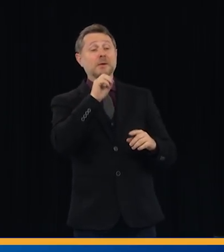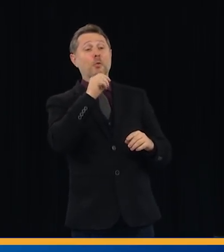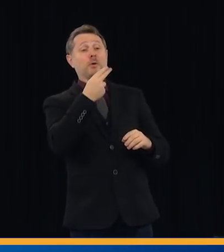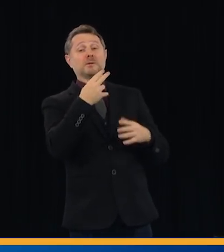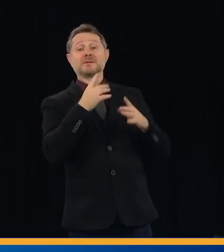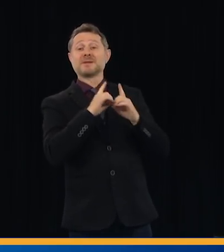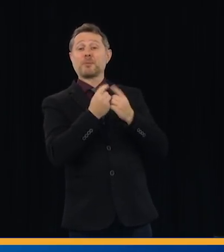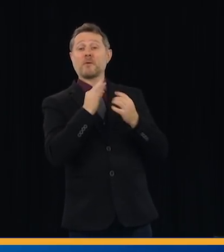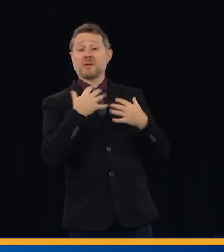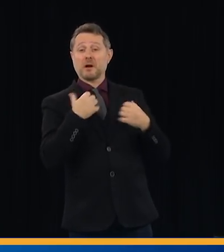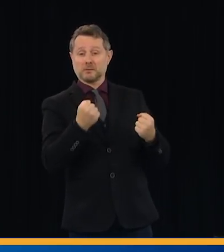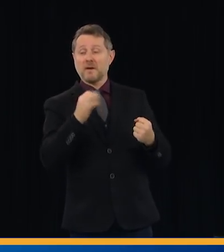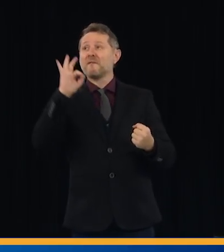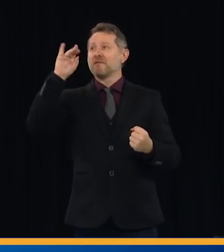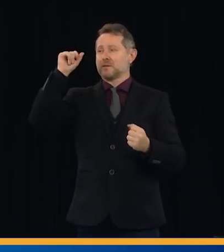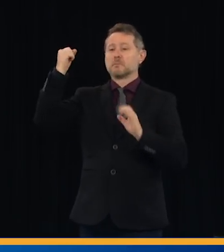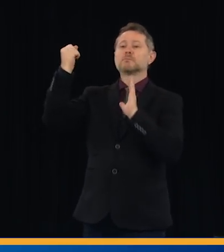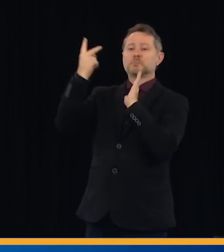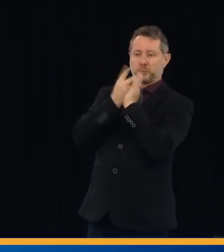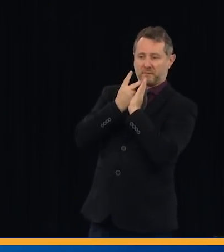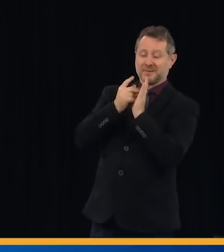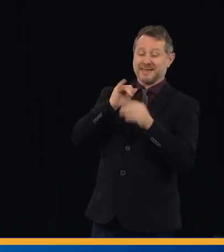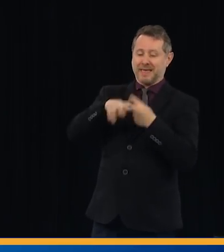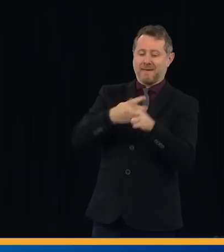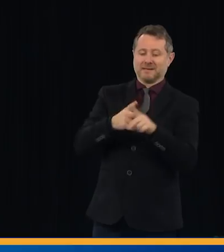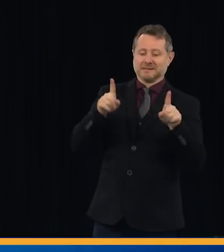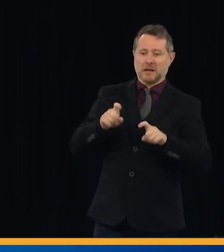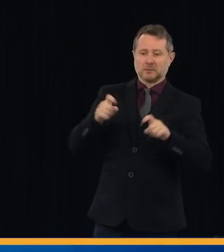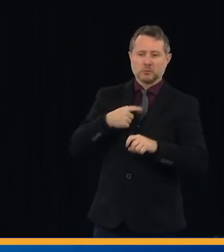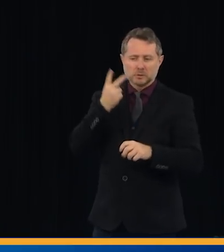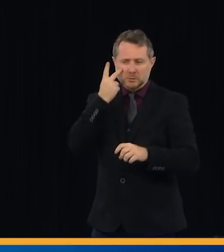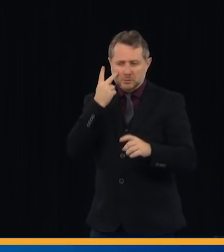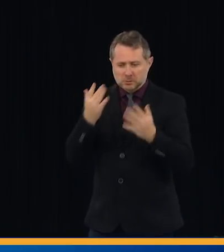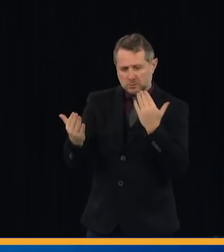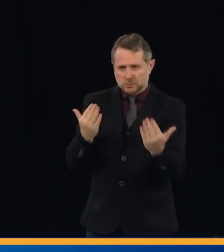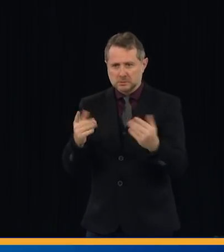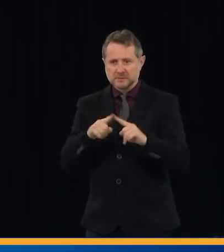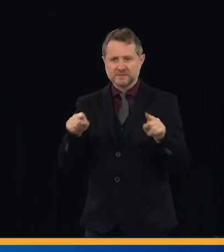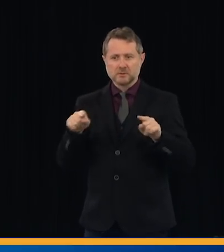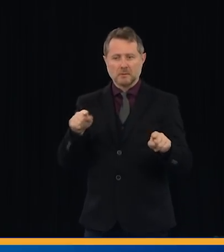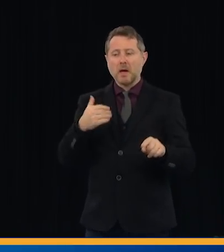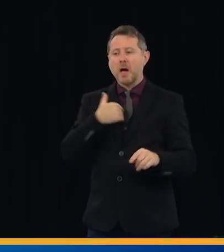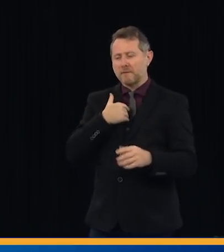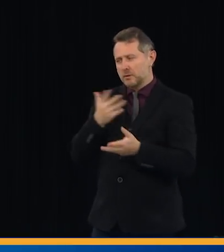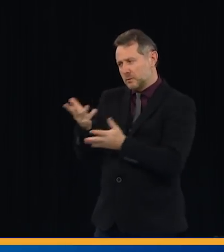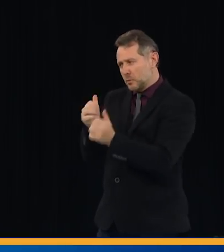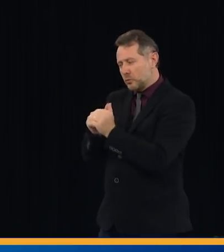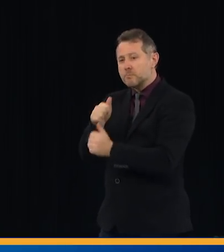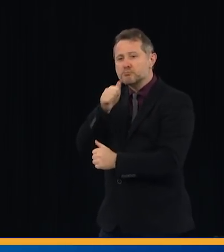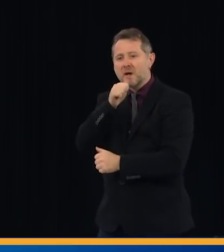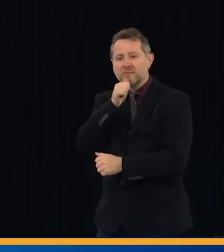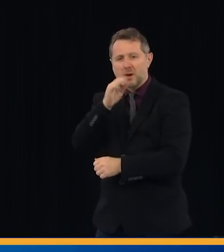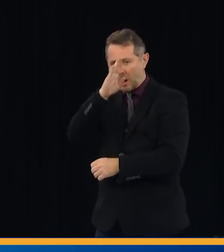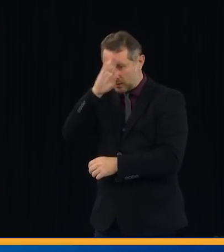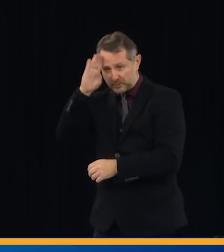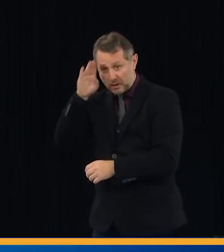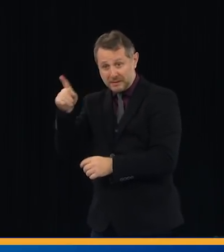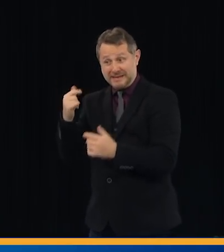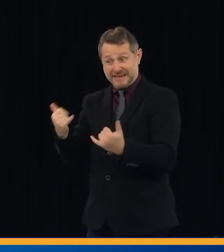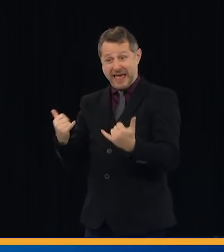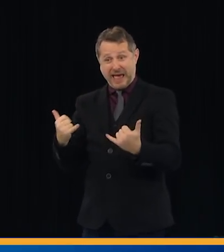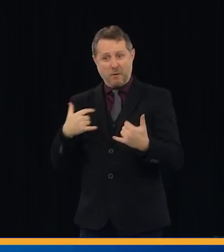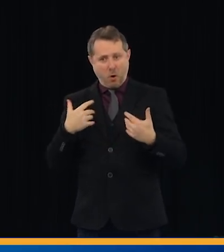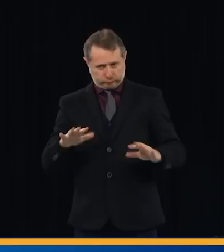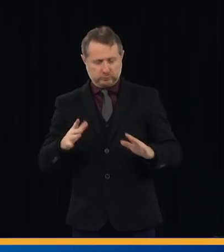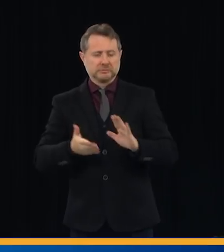us approval. Department of Health is working with private hospitals to actually enact this now. So this is happening now. And it could